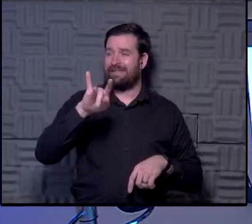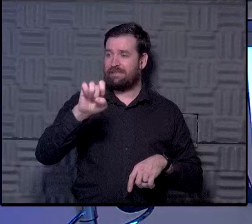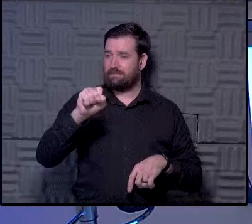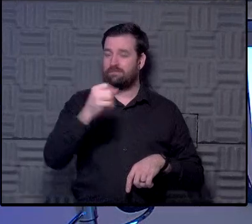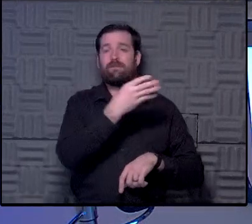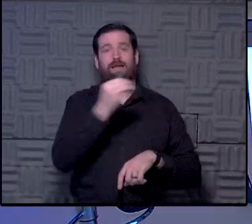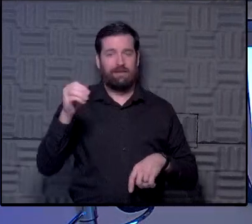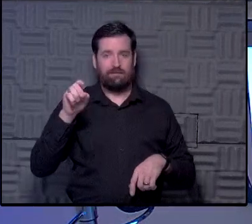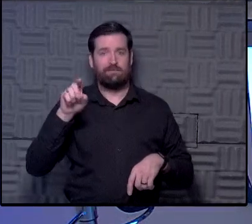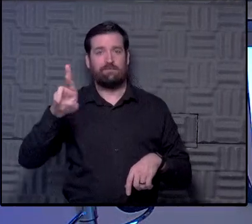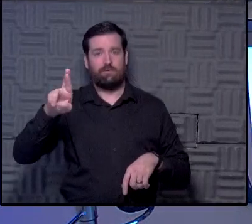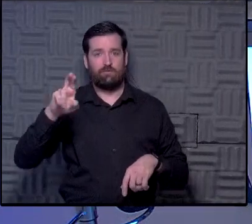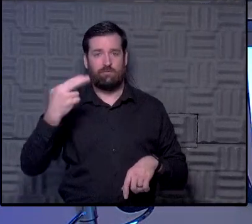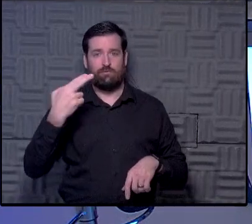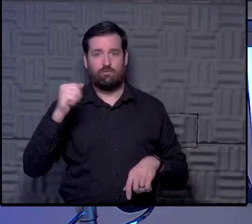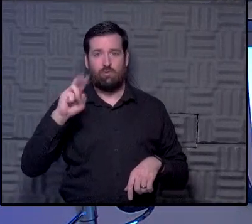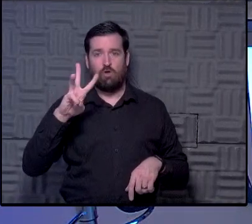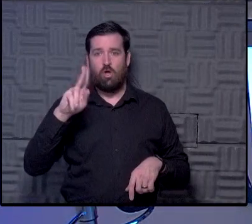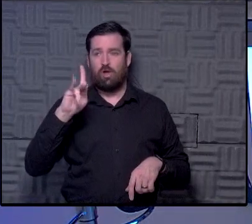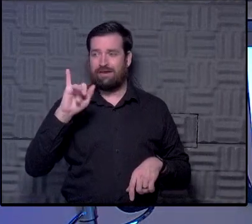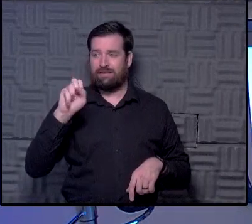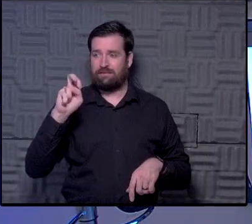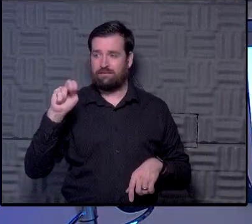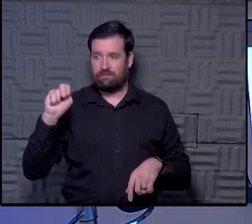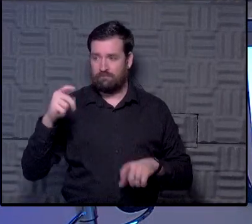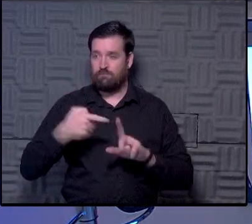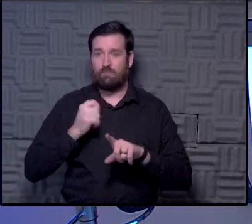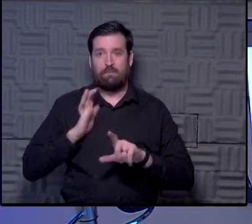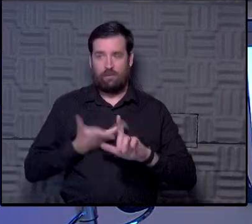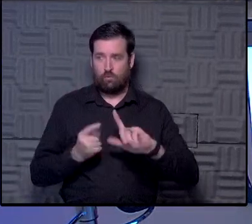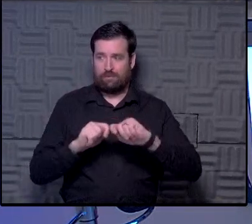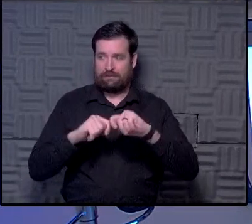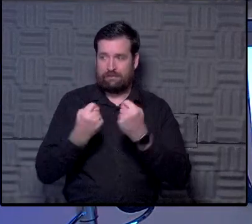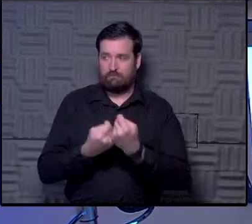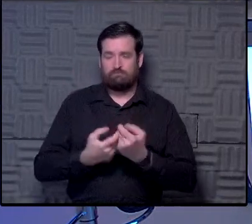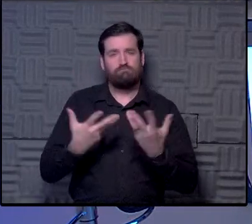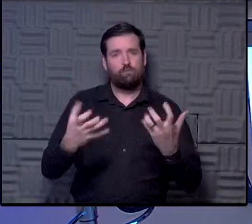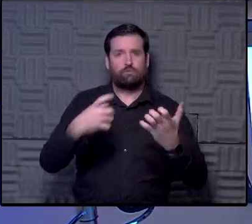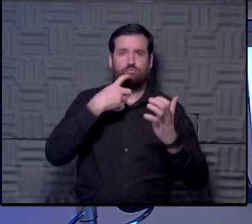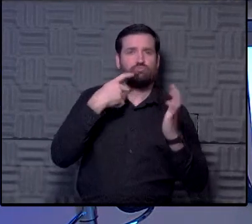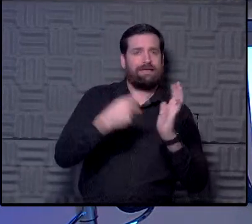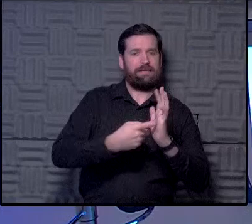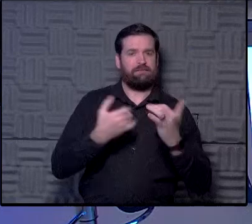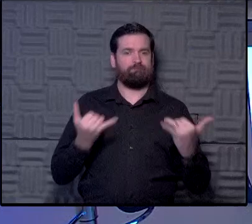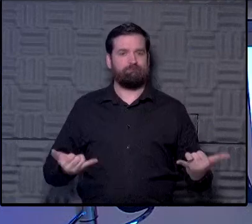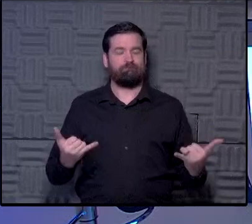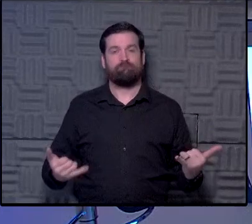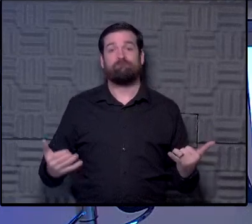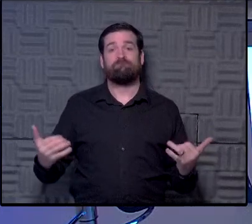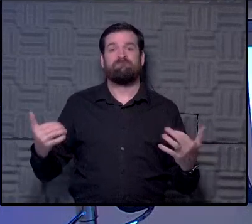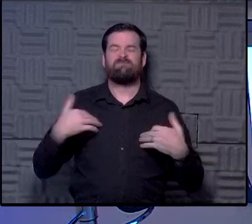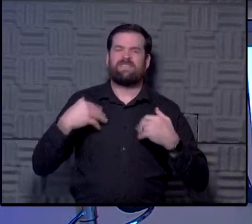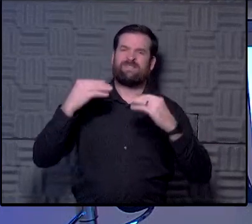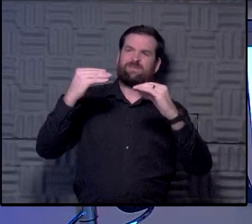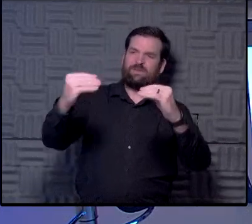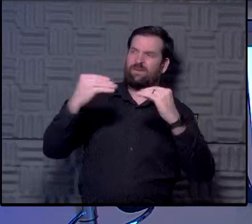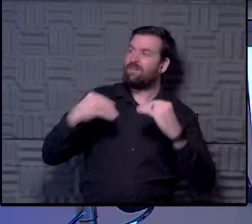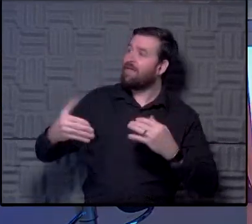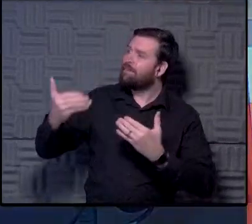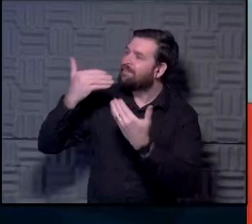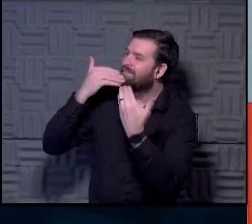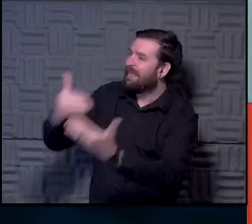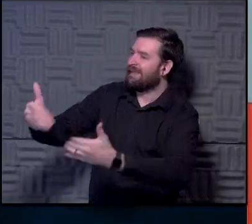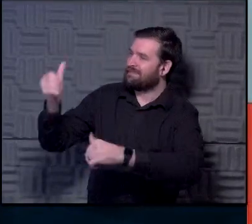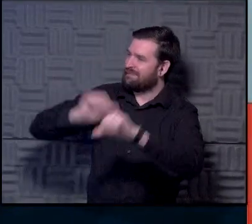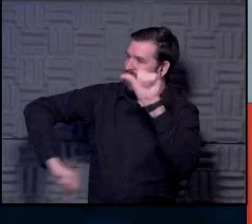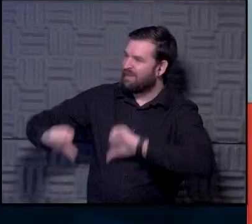for you, Dr. Hawkinson, from our team. All right. We wanted to recognize this milestone. You have Look taught at that. us. Thanks, science. I